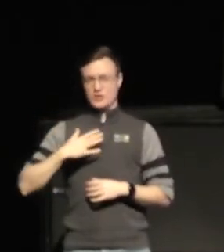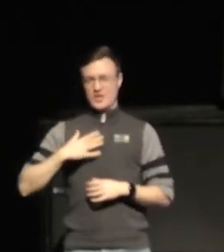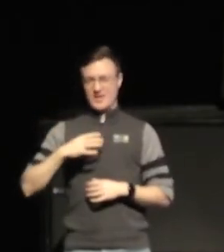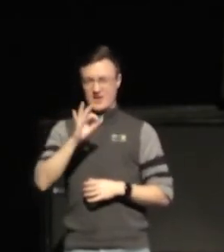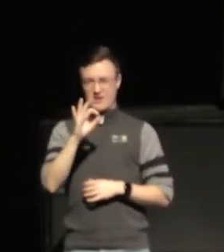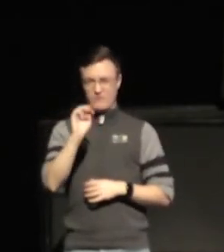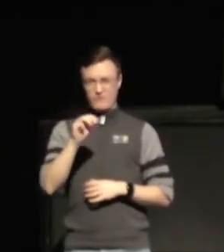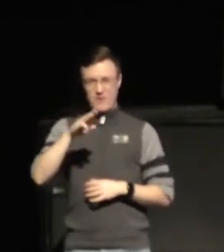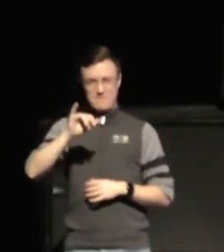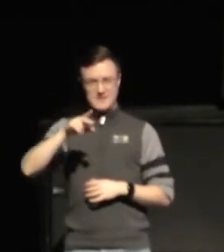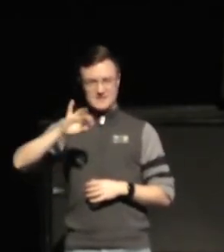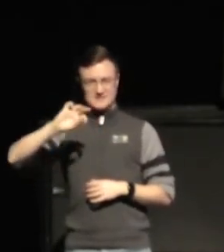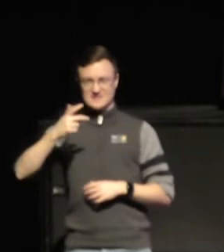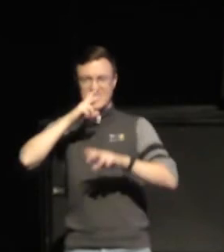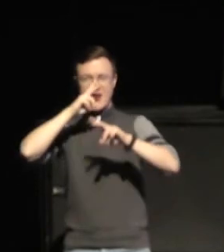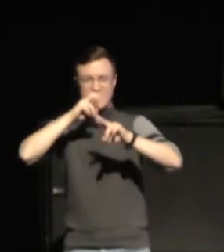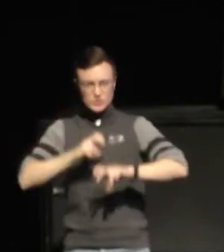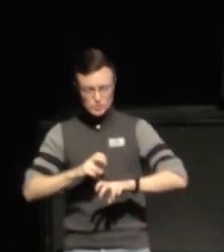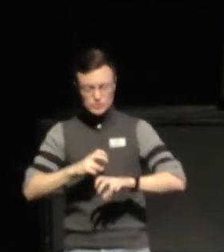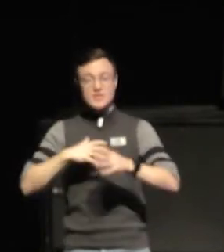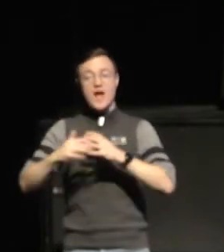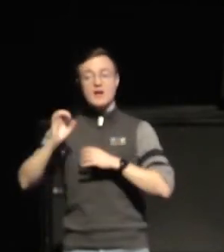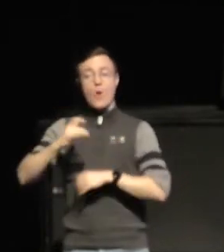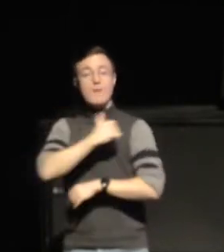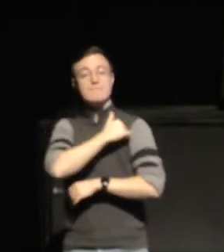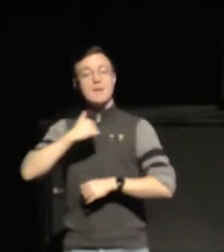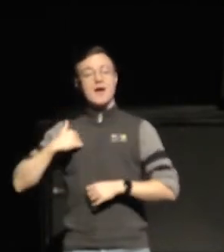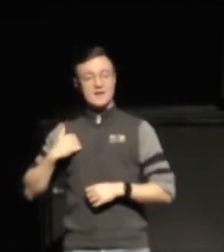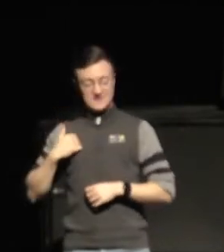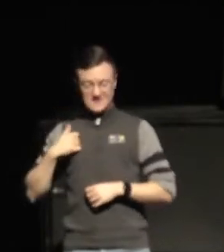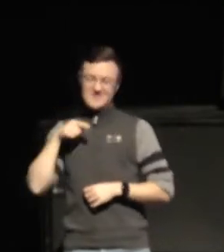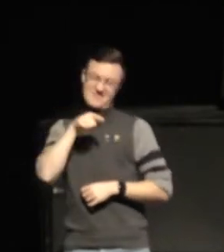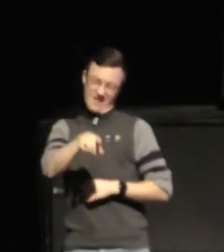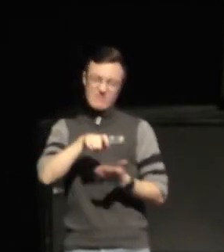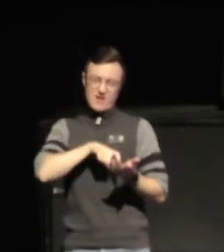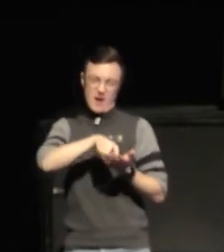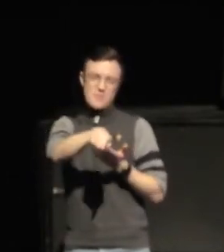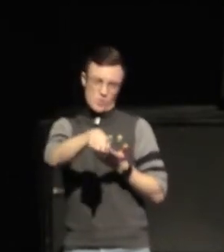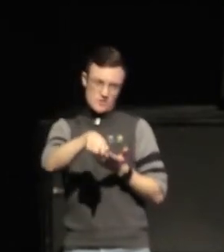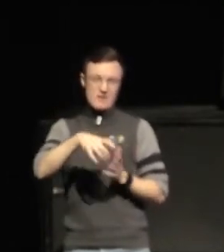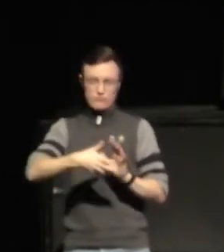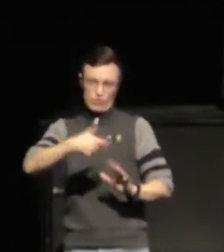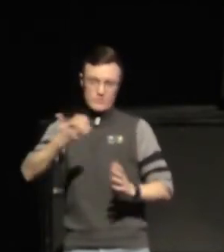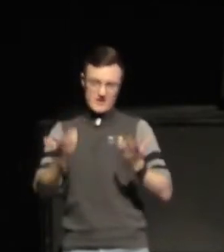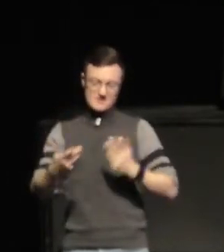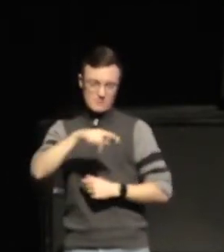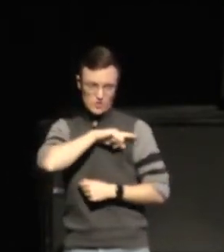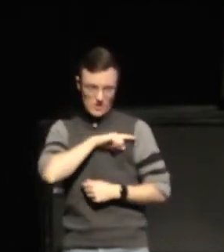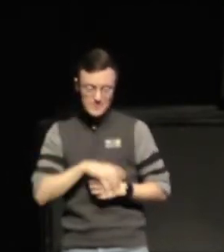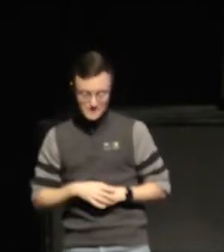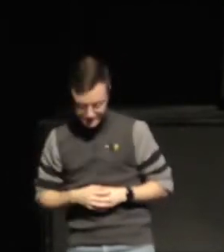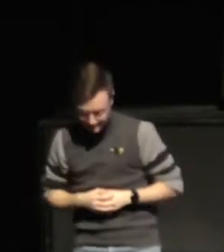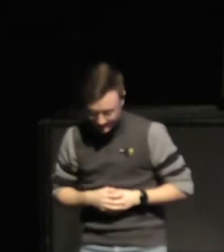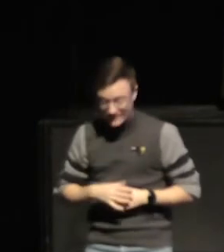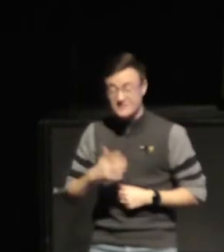is like an analysis of power, no? Which is this report talks about. And for